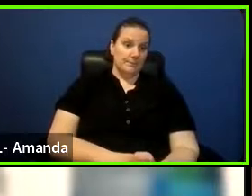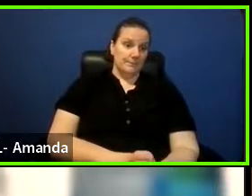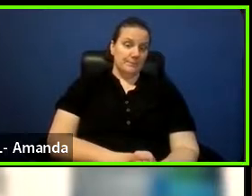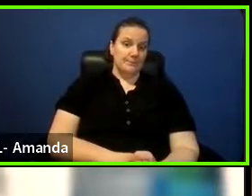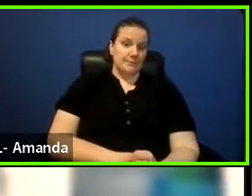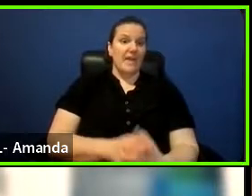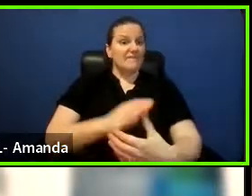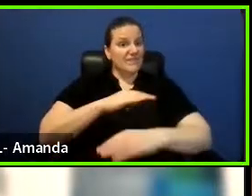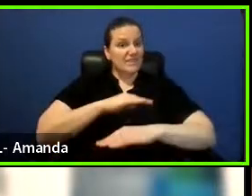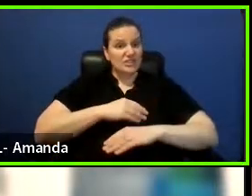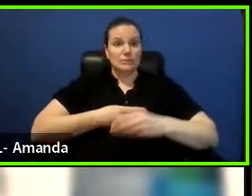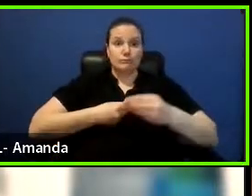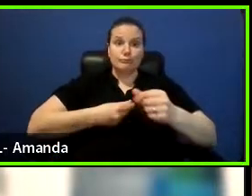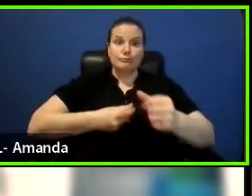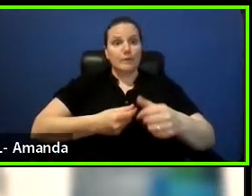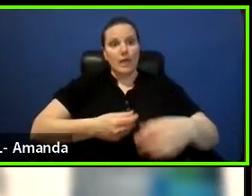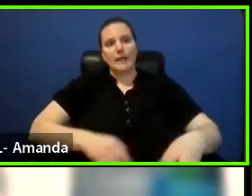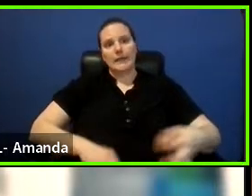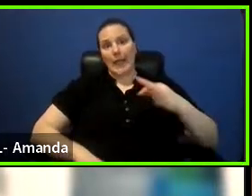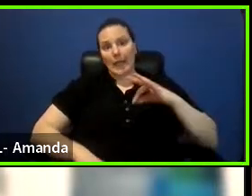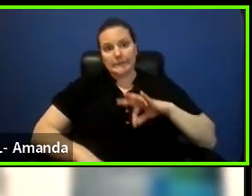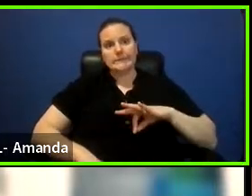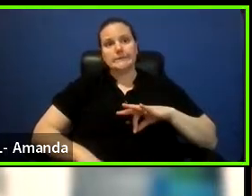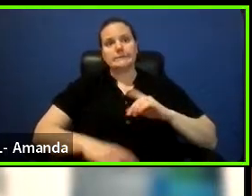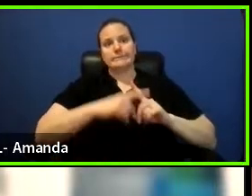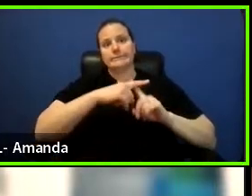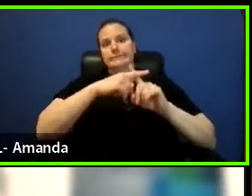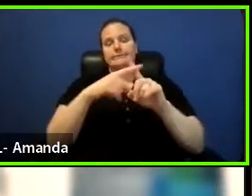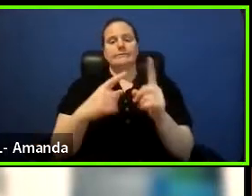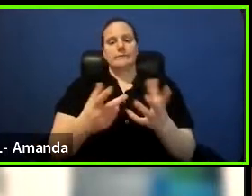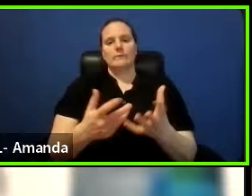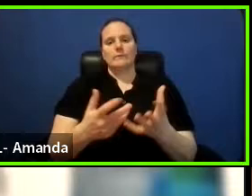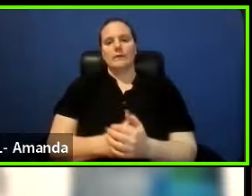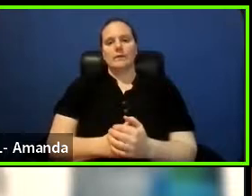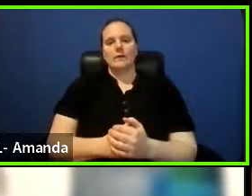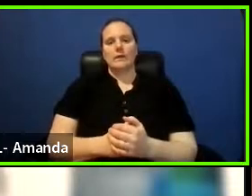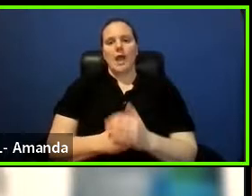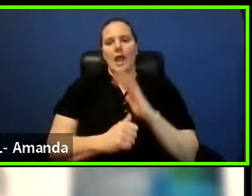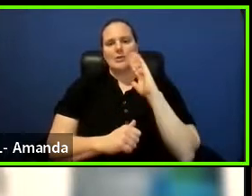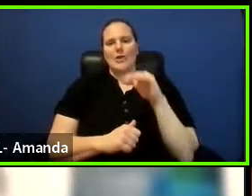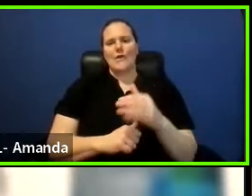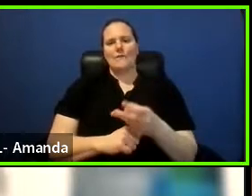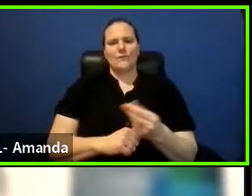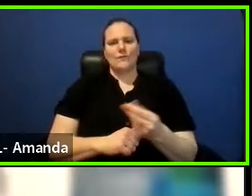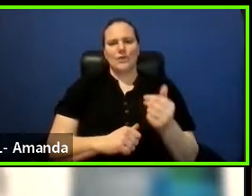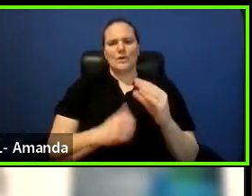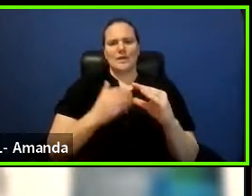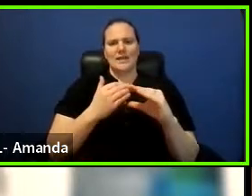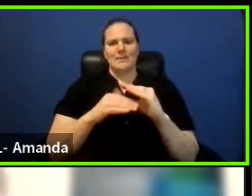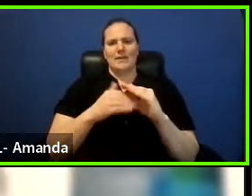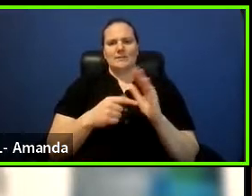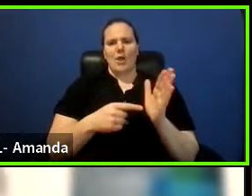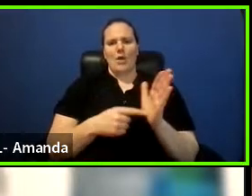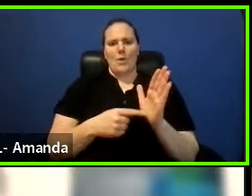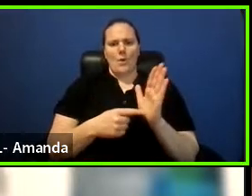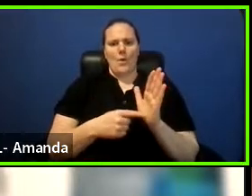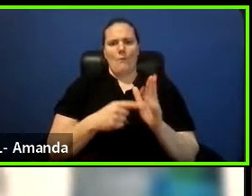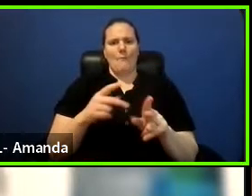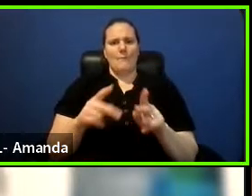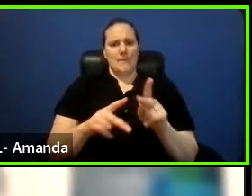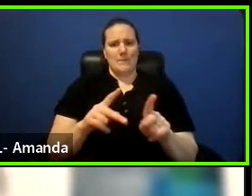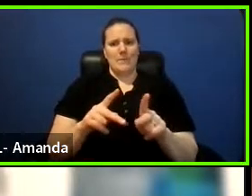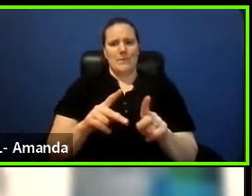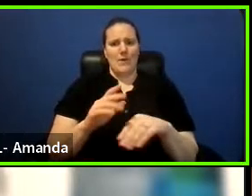efficiency and gains. So, and I would love to, I know that there's a couple of emails that I owe folks